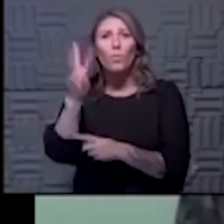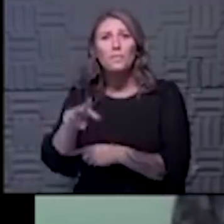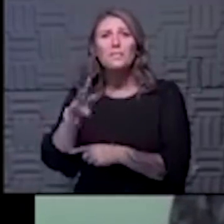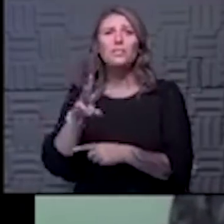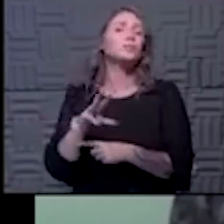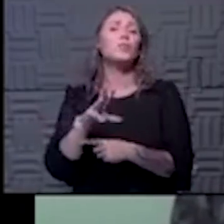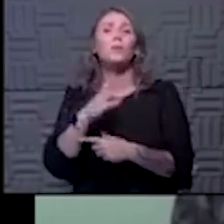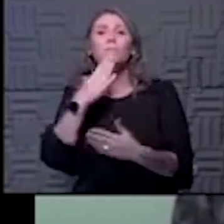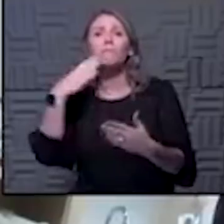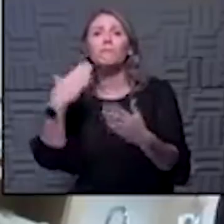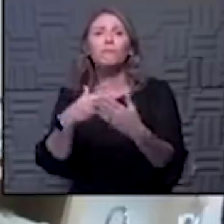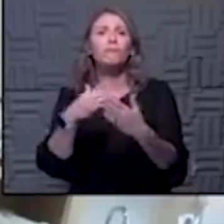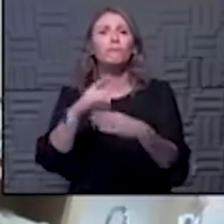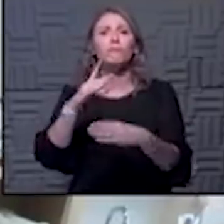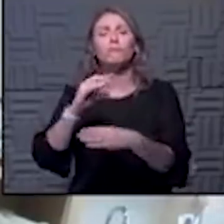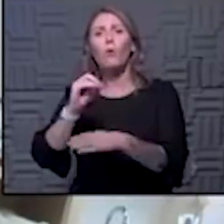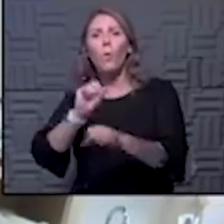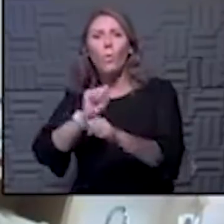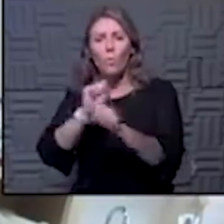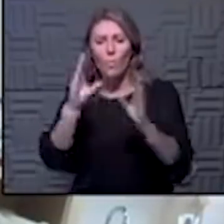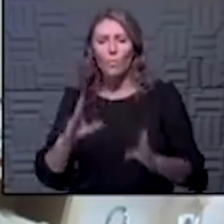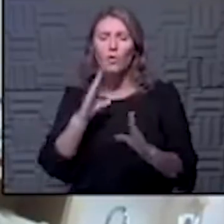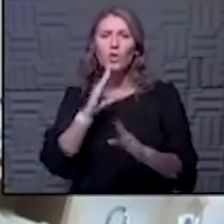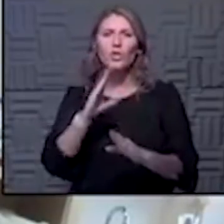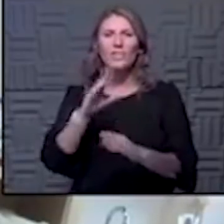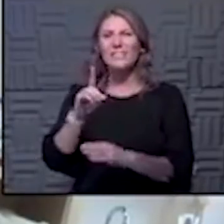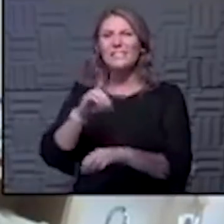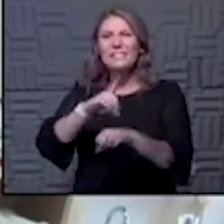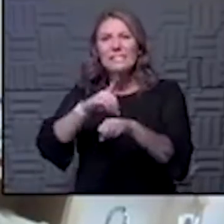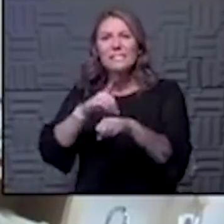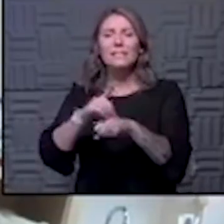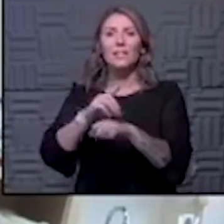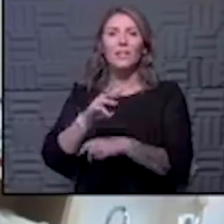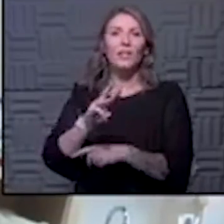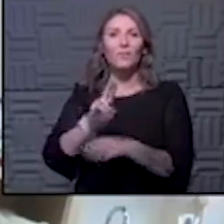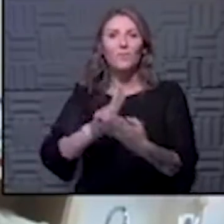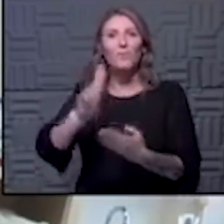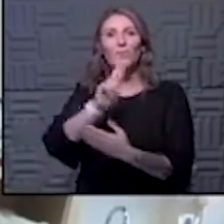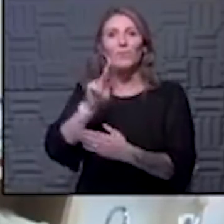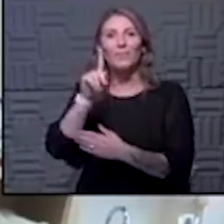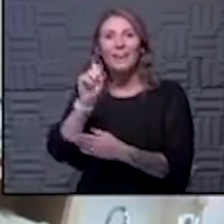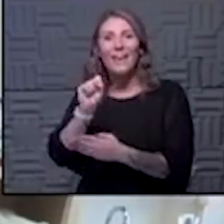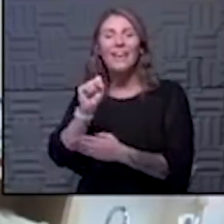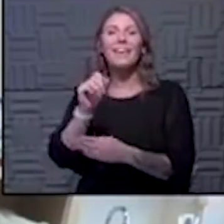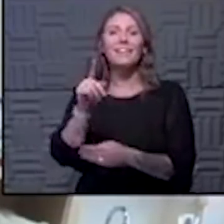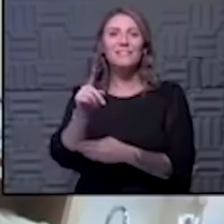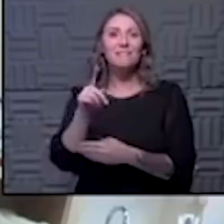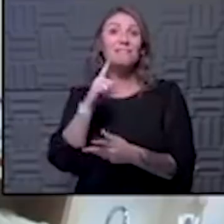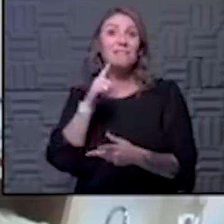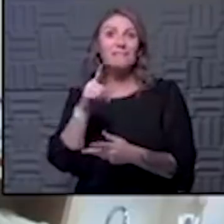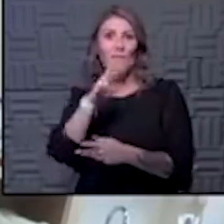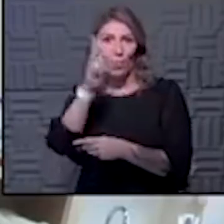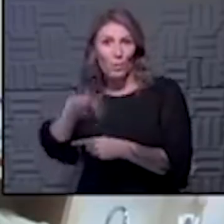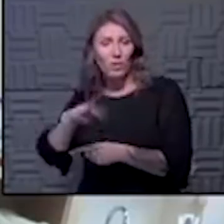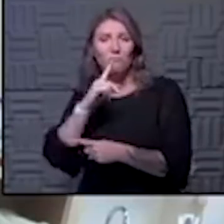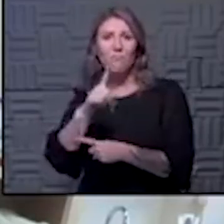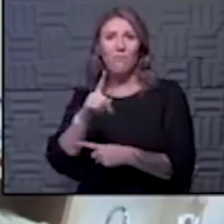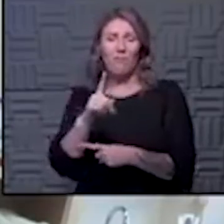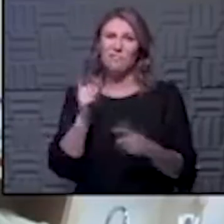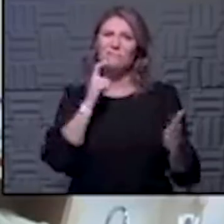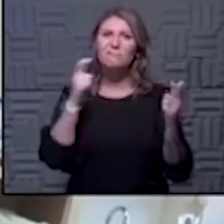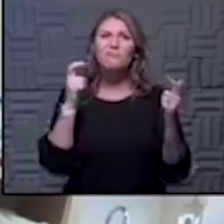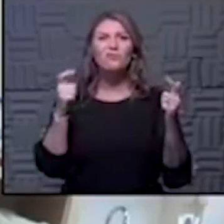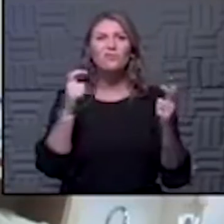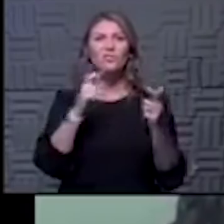Dr. Garold Minns, is Dean of the School of Medicine for the University of Kansas at Wichita, is down. And he's also got a large role in